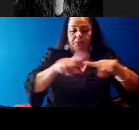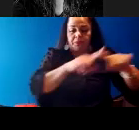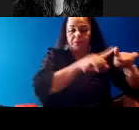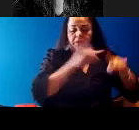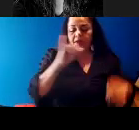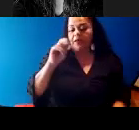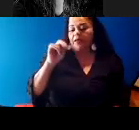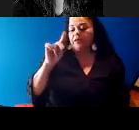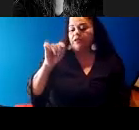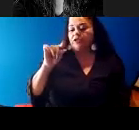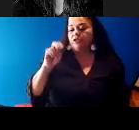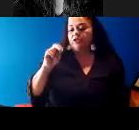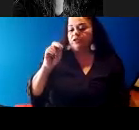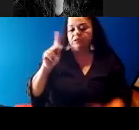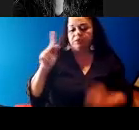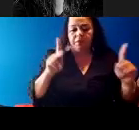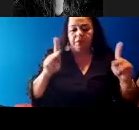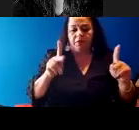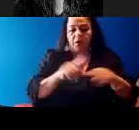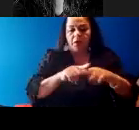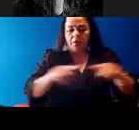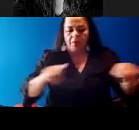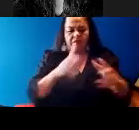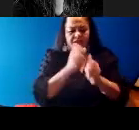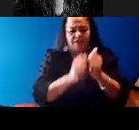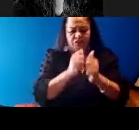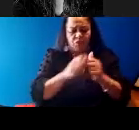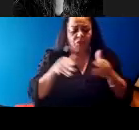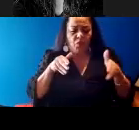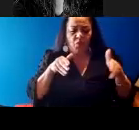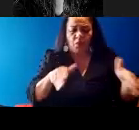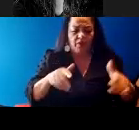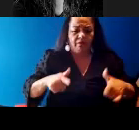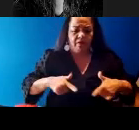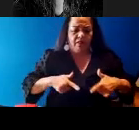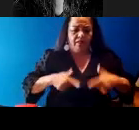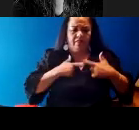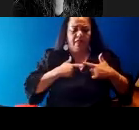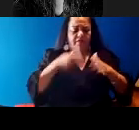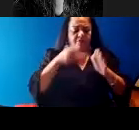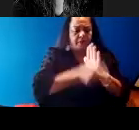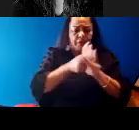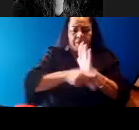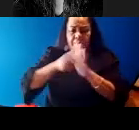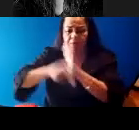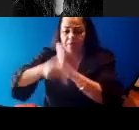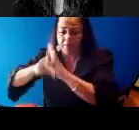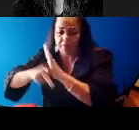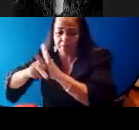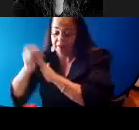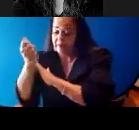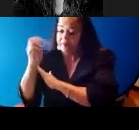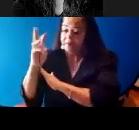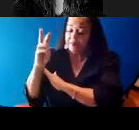resisted, the colonial powers seized their lands and destroyed their way of life through acts of genocidal violence. In